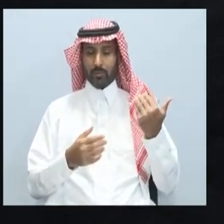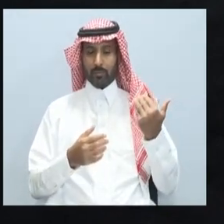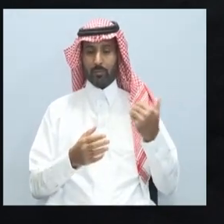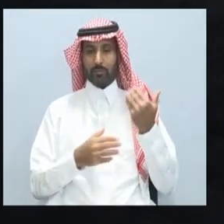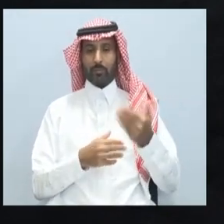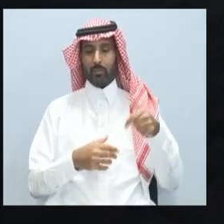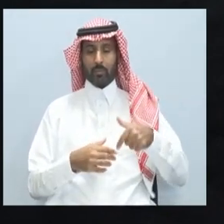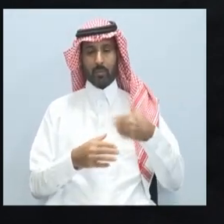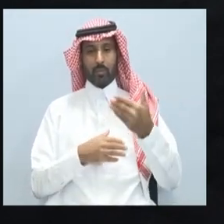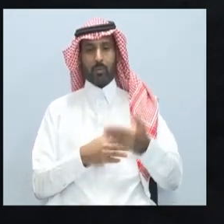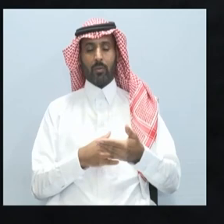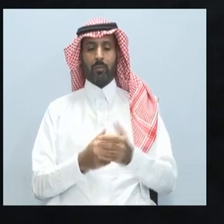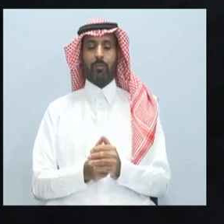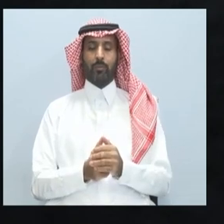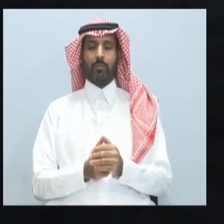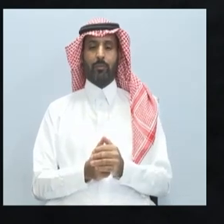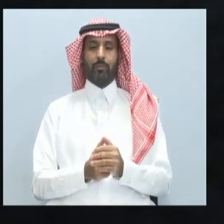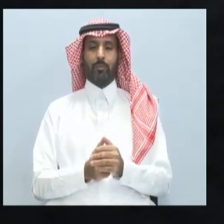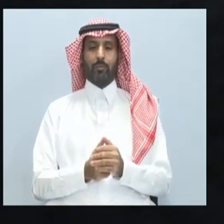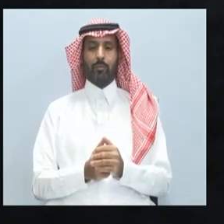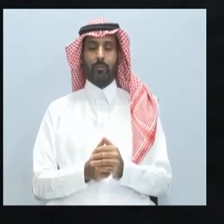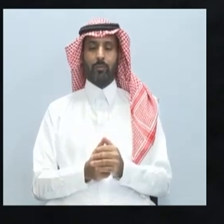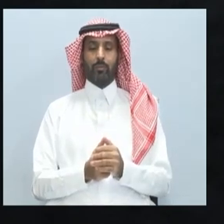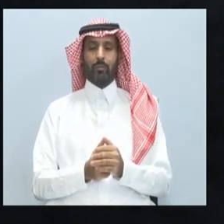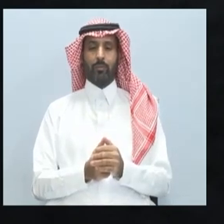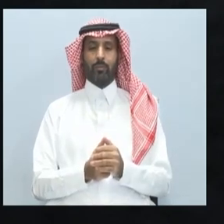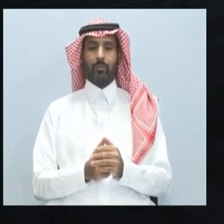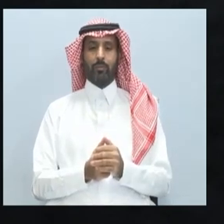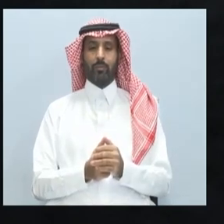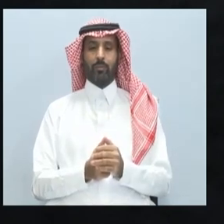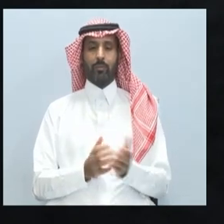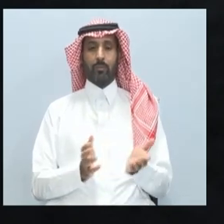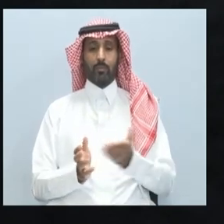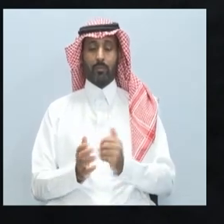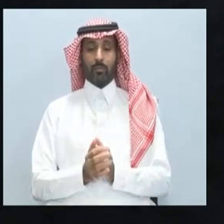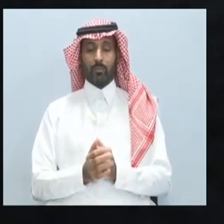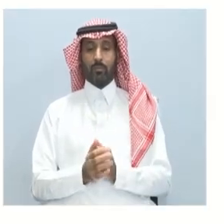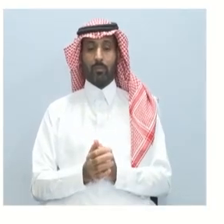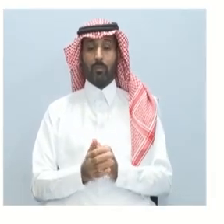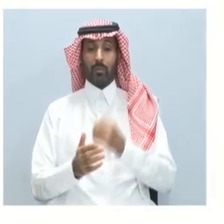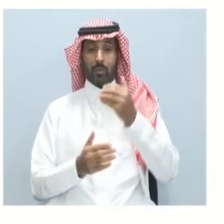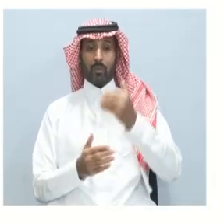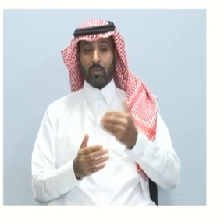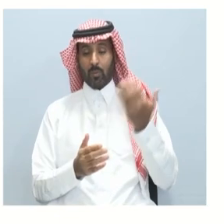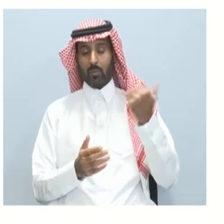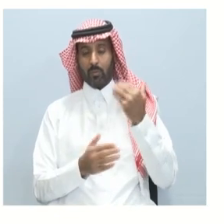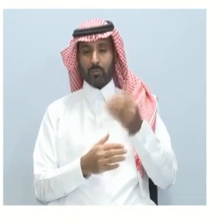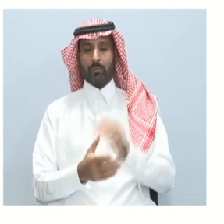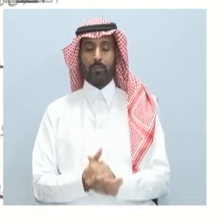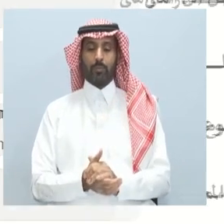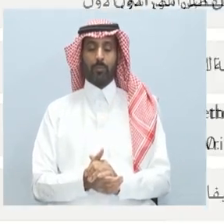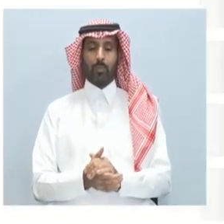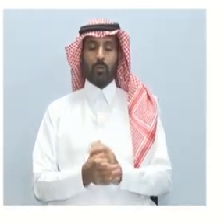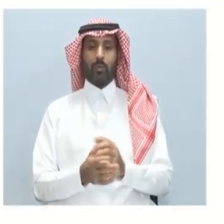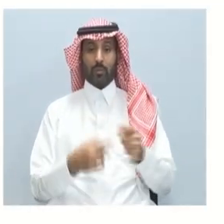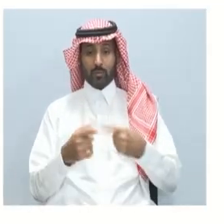about the interesting things that we took in our last week. Now we're going to complete what we have in our unit, which